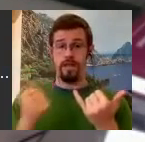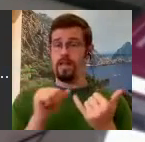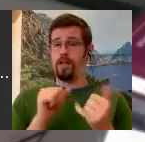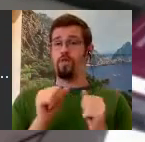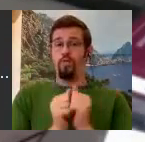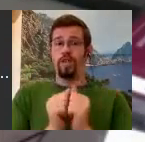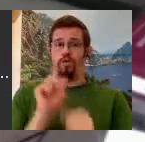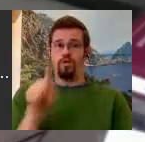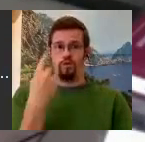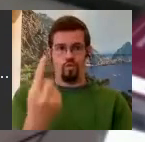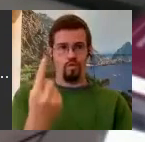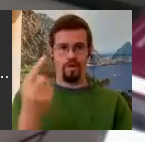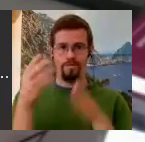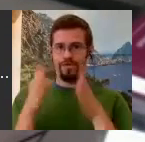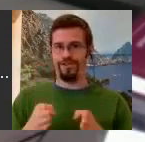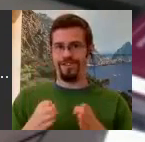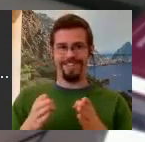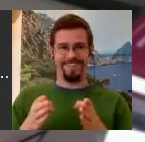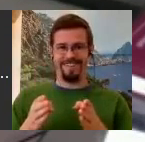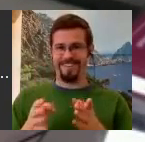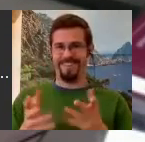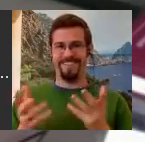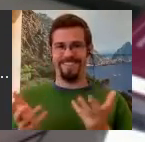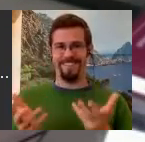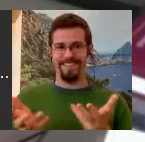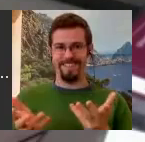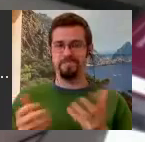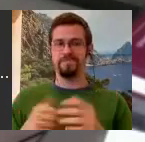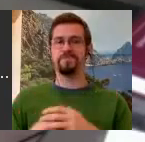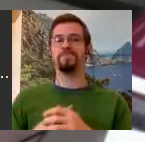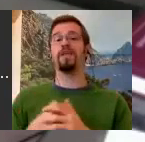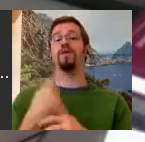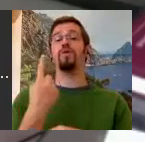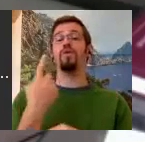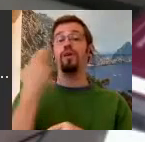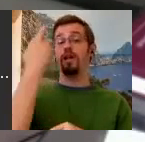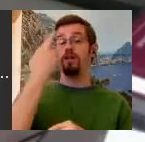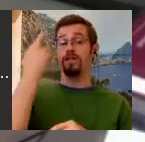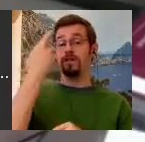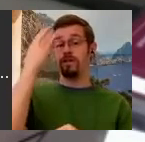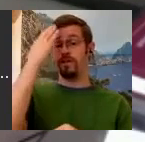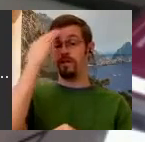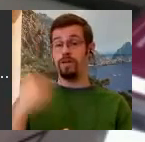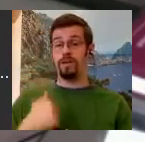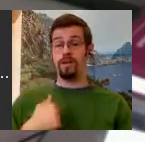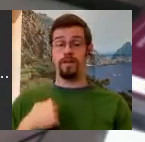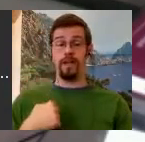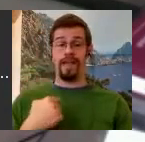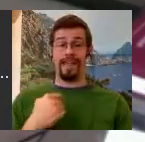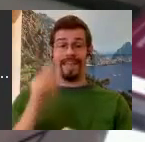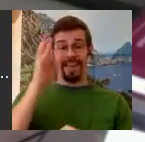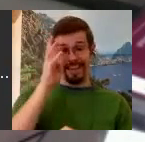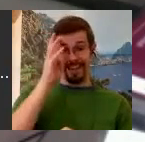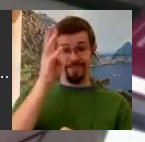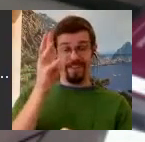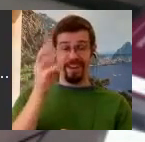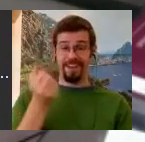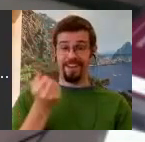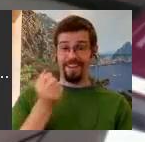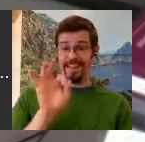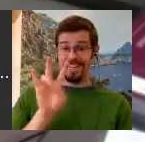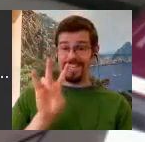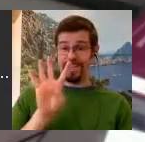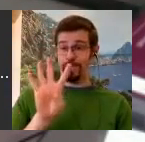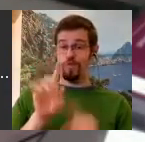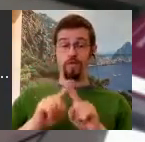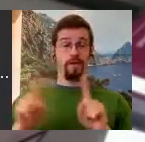it. You know, one of the reasons why I say that I invented it in 1974, but from there it spread,